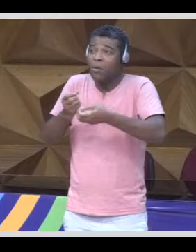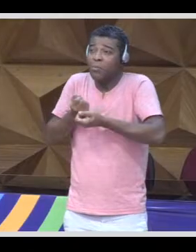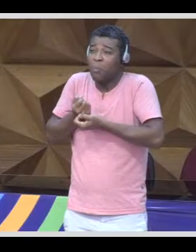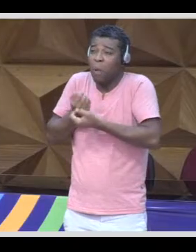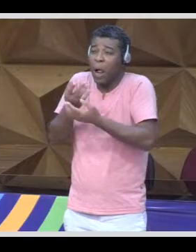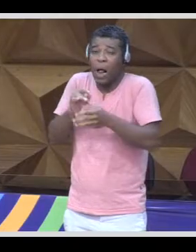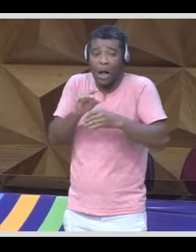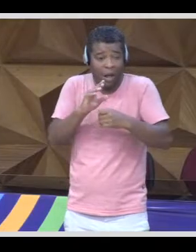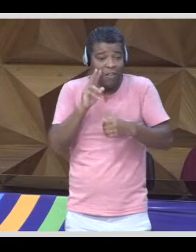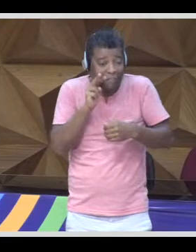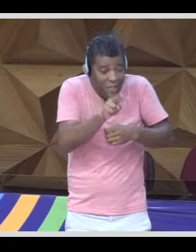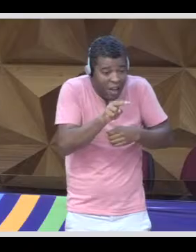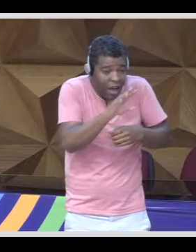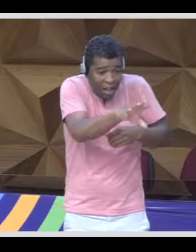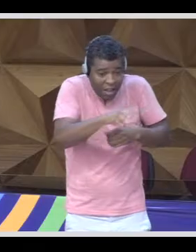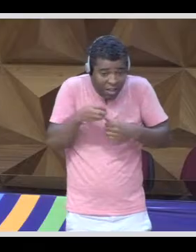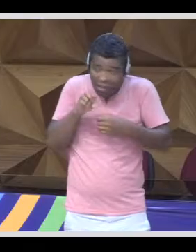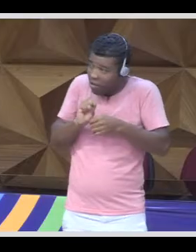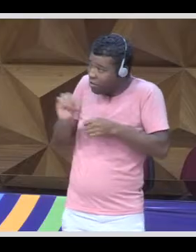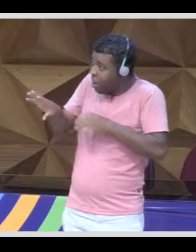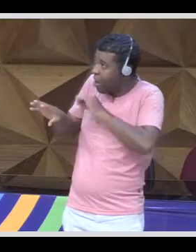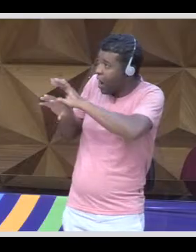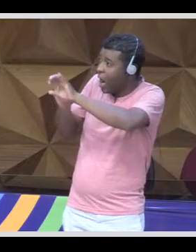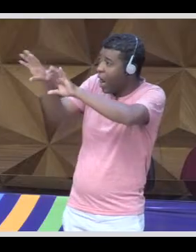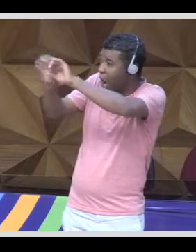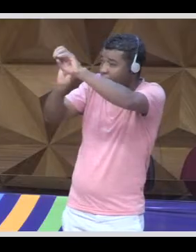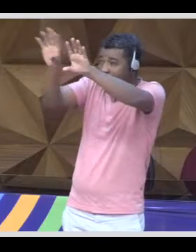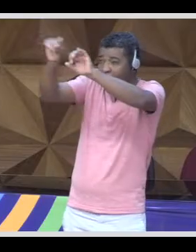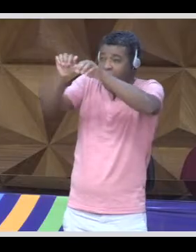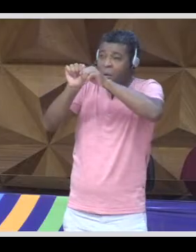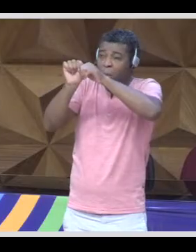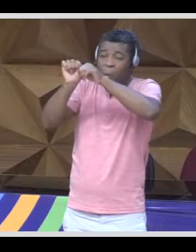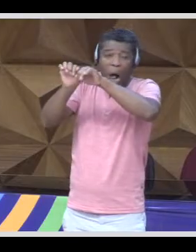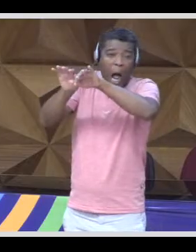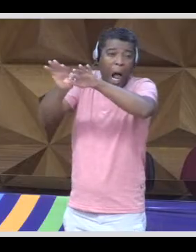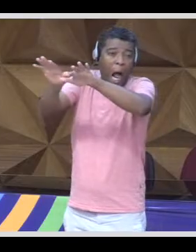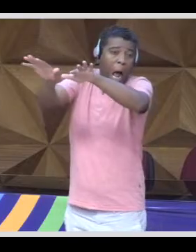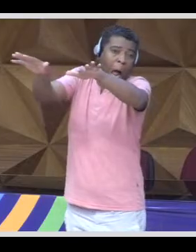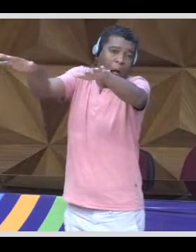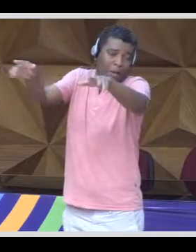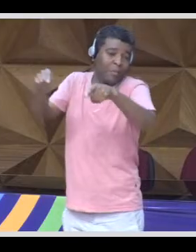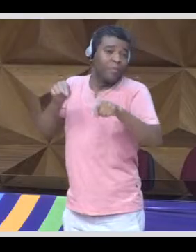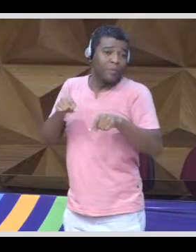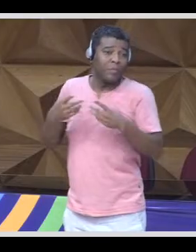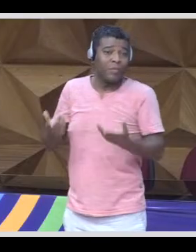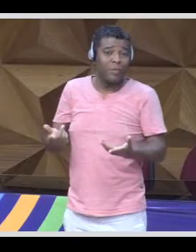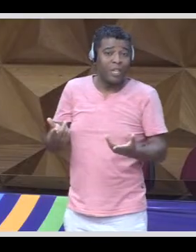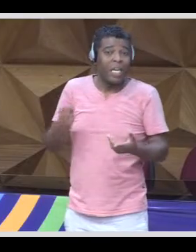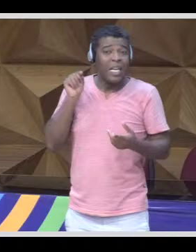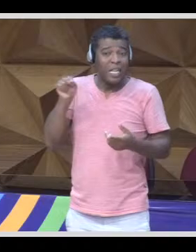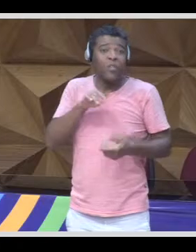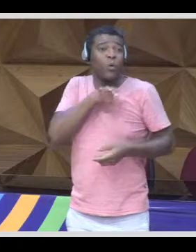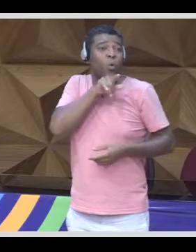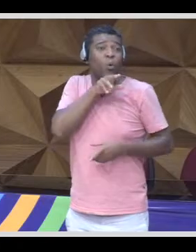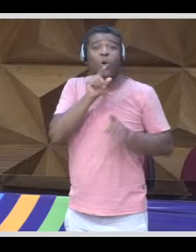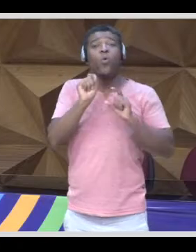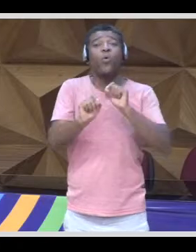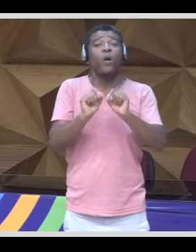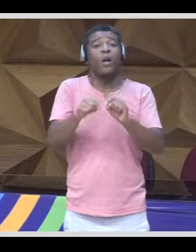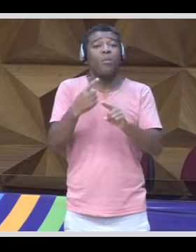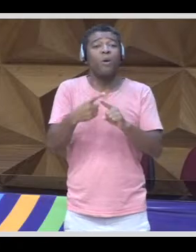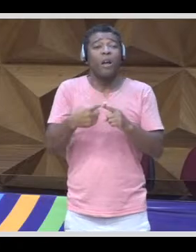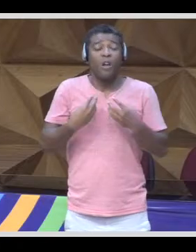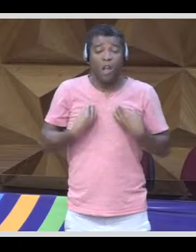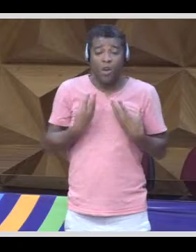is bad. This is bad because the question that comes up for me is always, what can we do about that? And honestly, I think